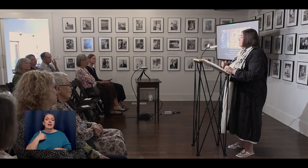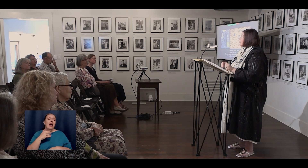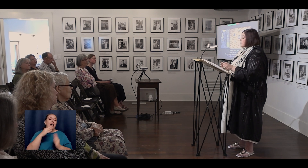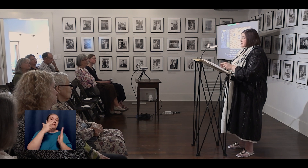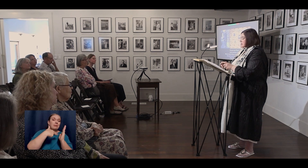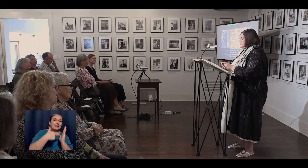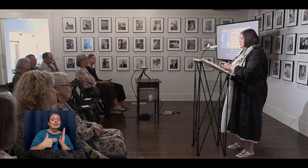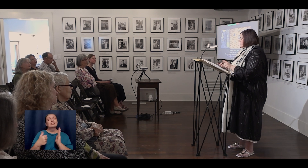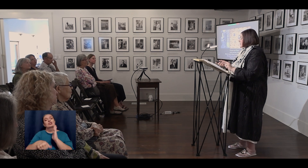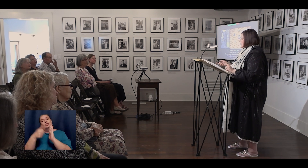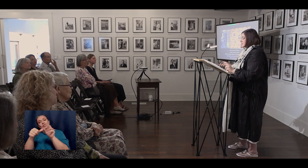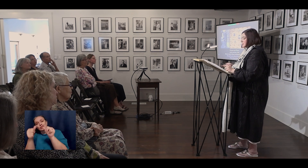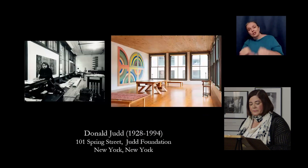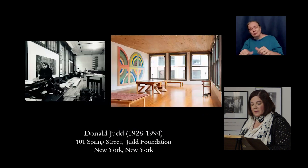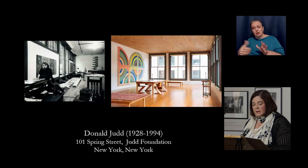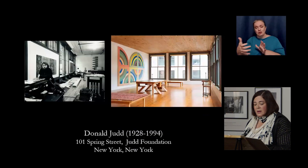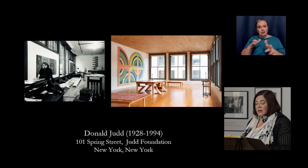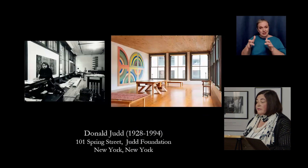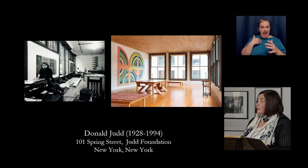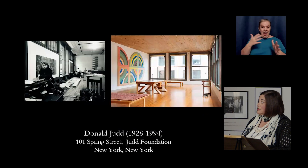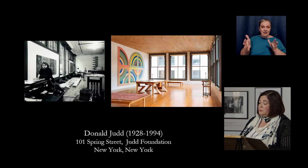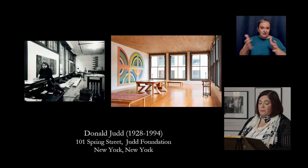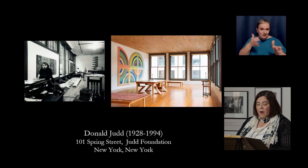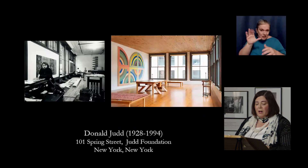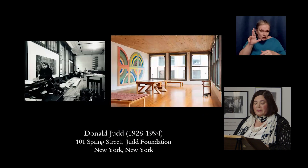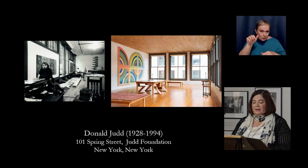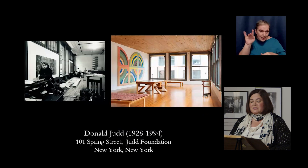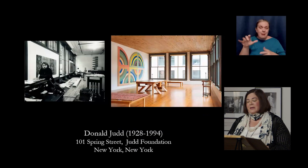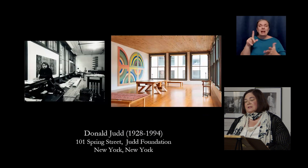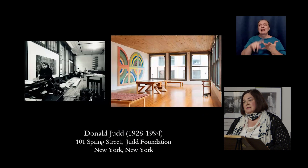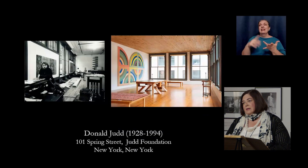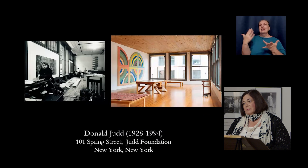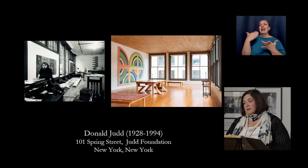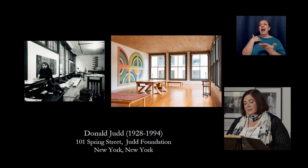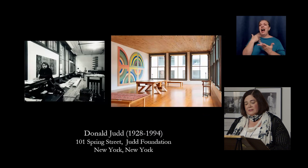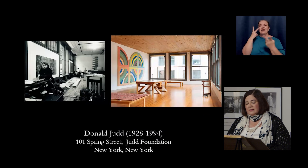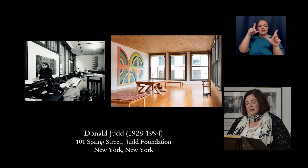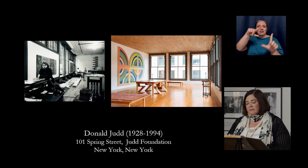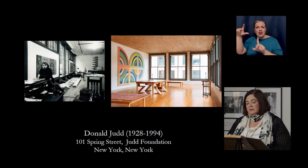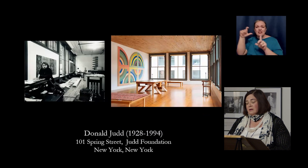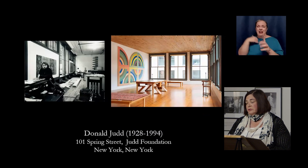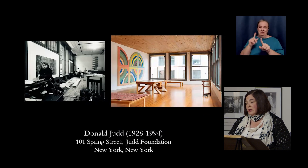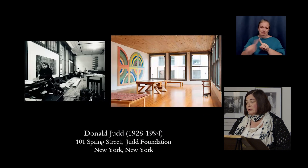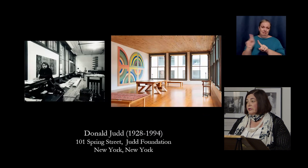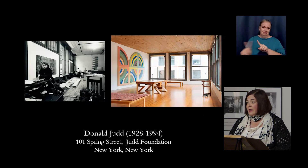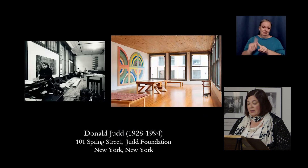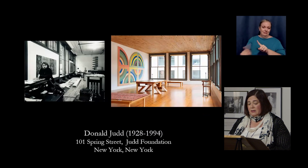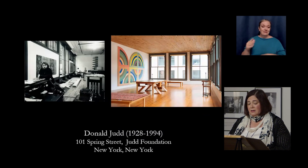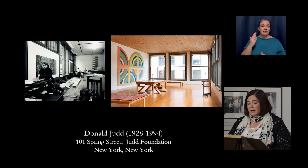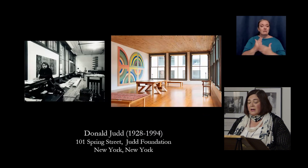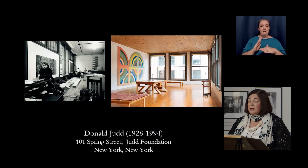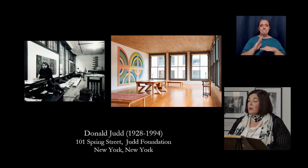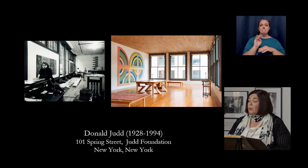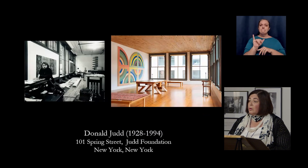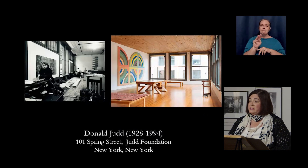and decorative arts such as ceramics. From the sprawling spaces that minimalist Dave Donald Judd